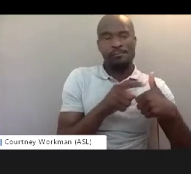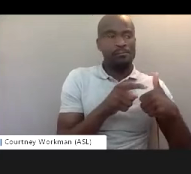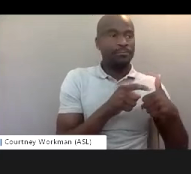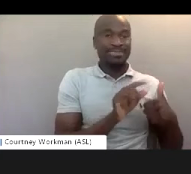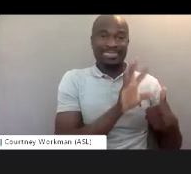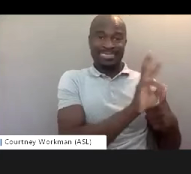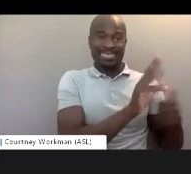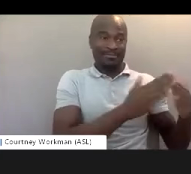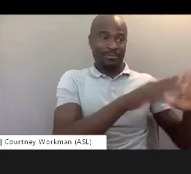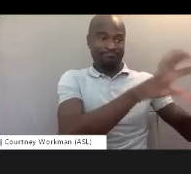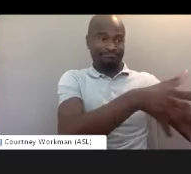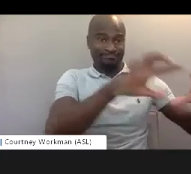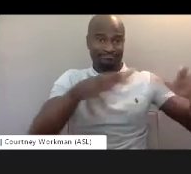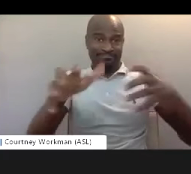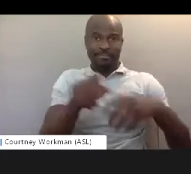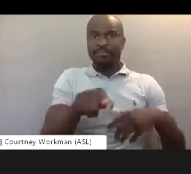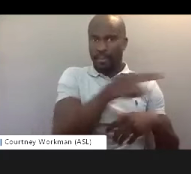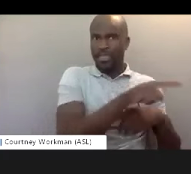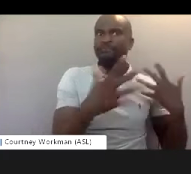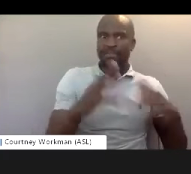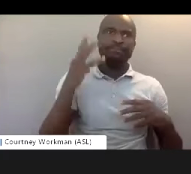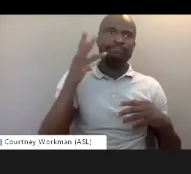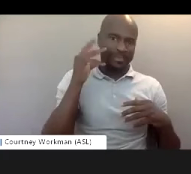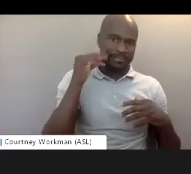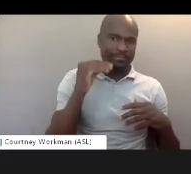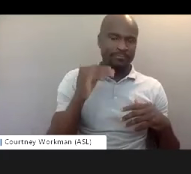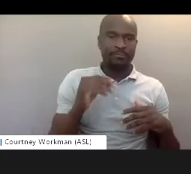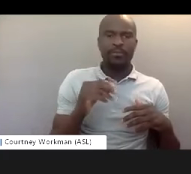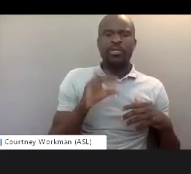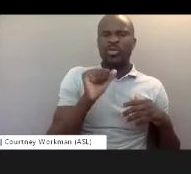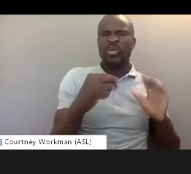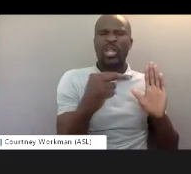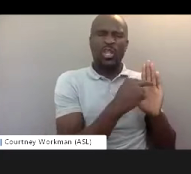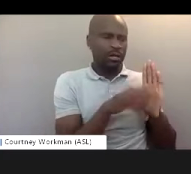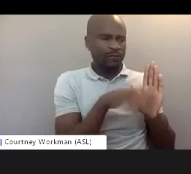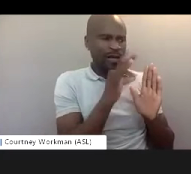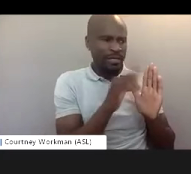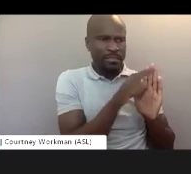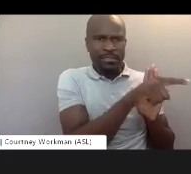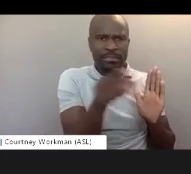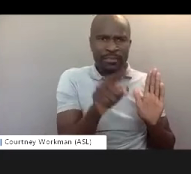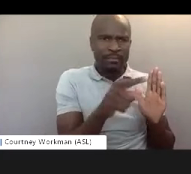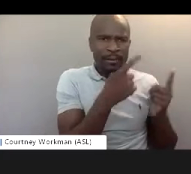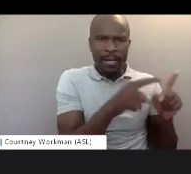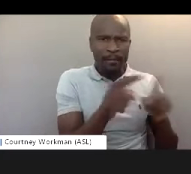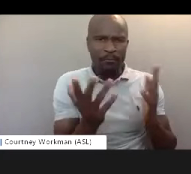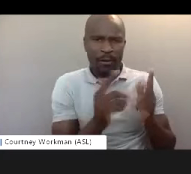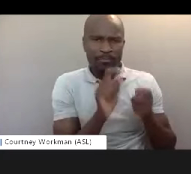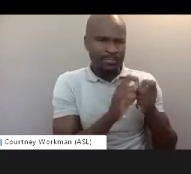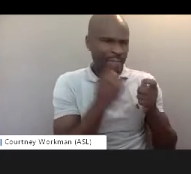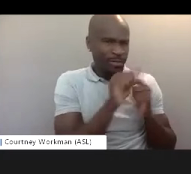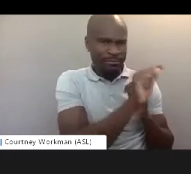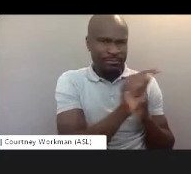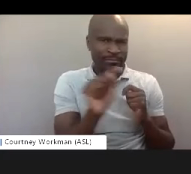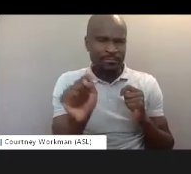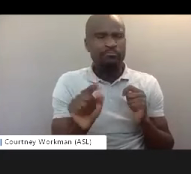you can see on the next slide what the list of some of those communities are. And I can go into a lot more detail about this for people who are interested at another